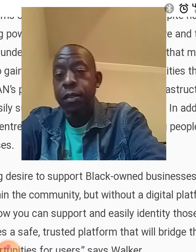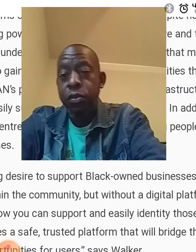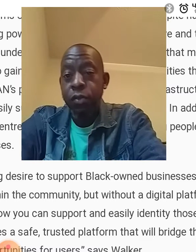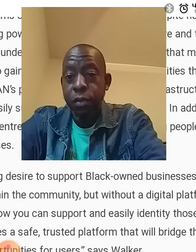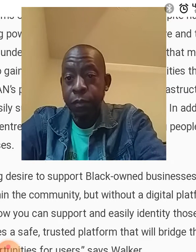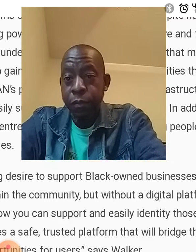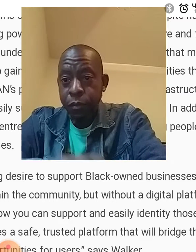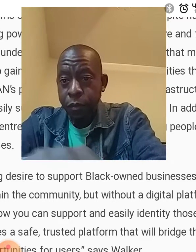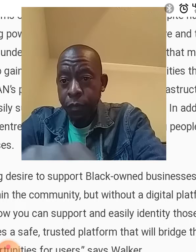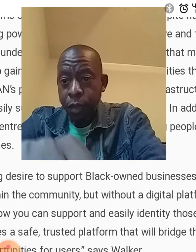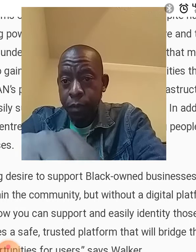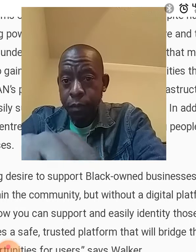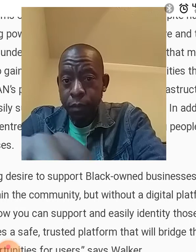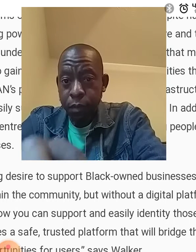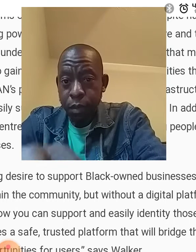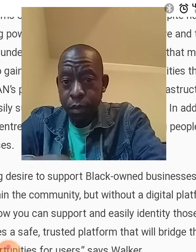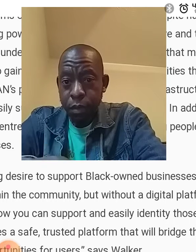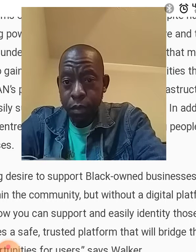access to it.